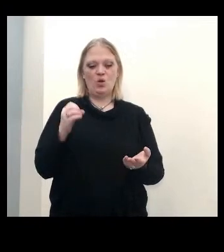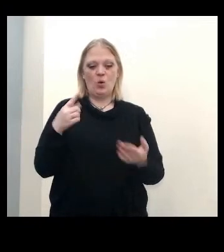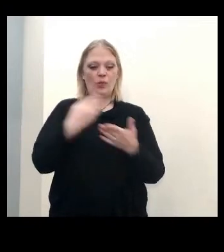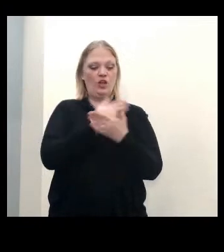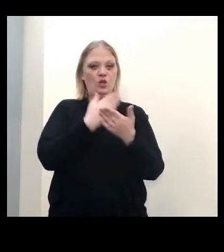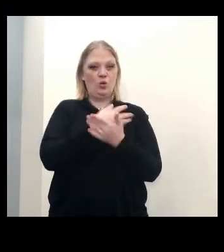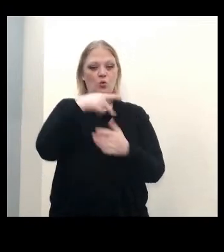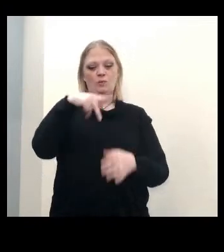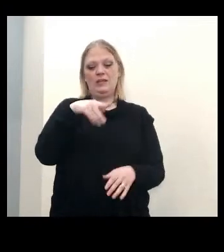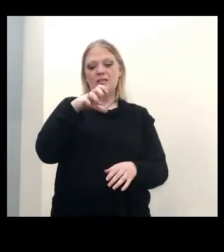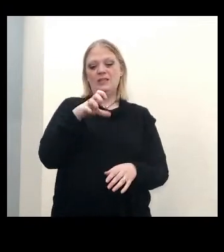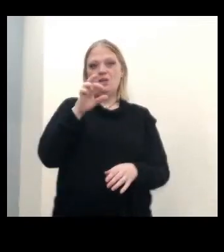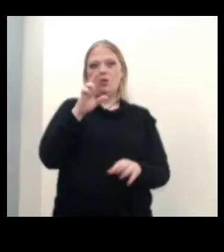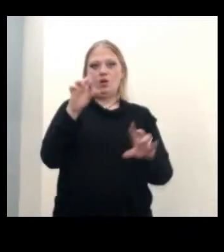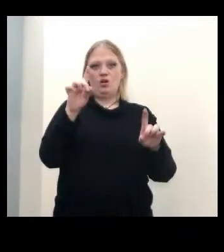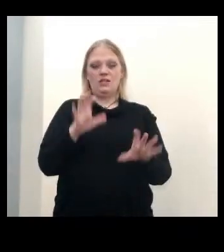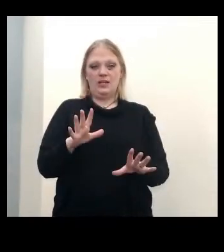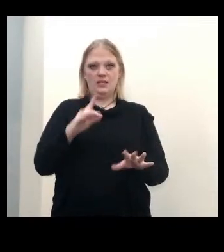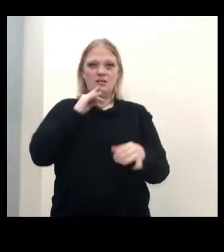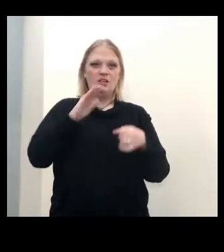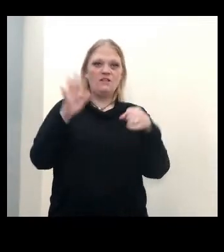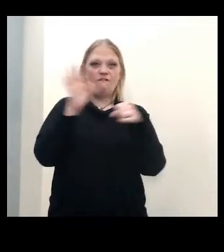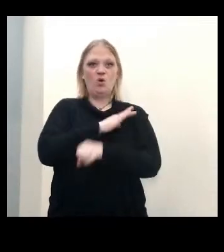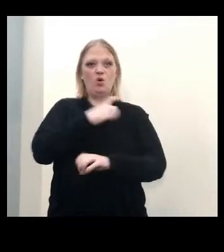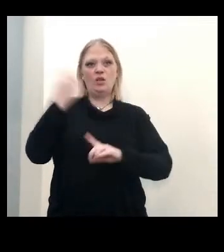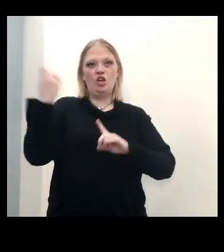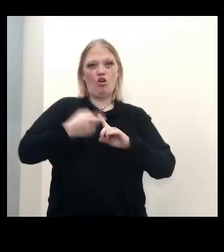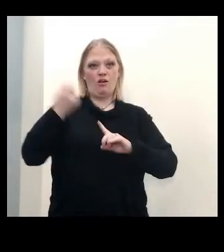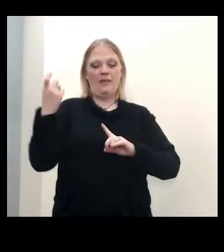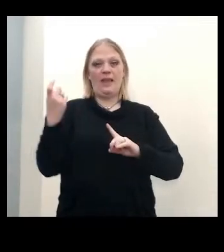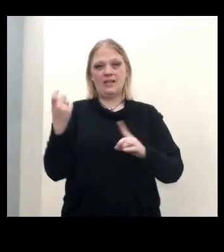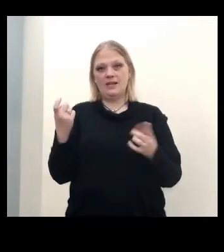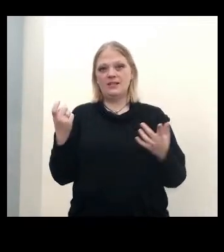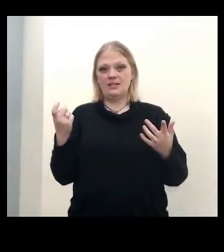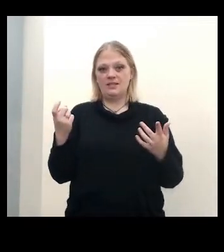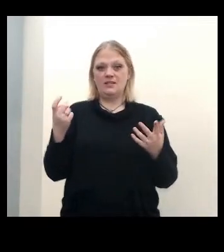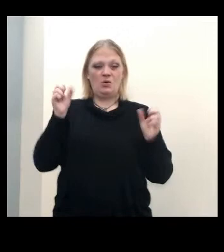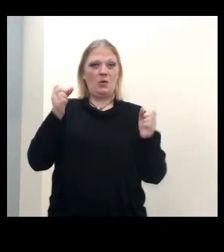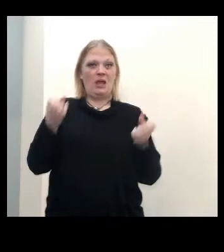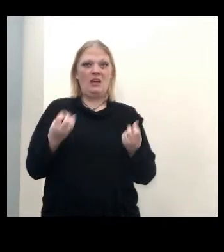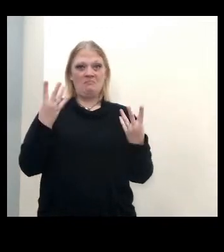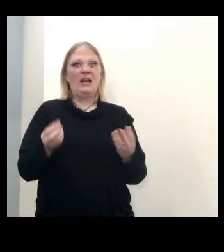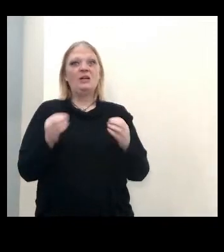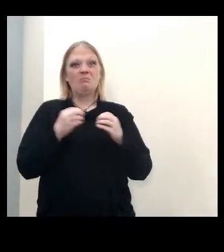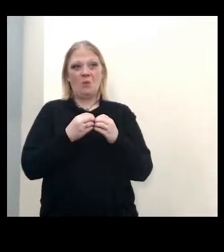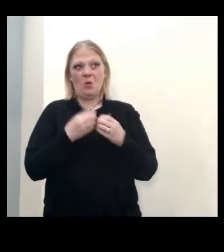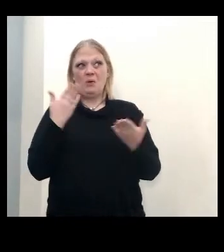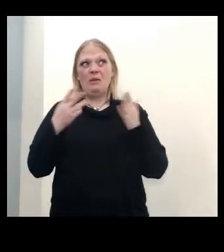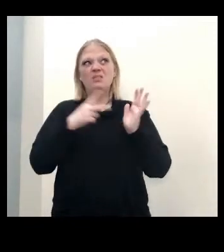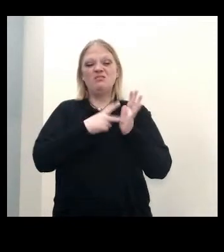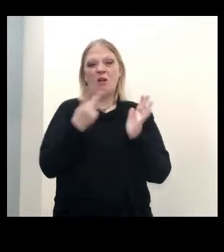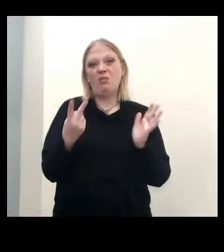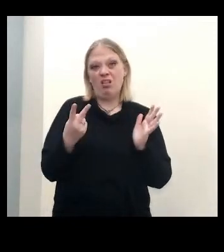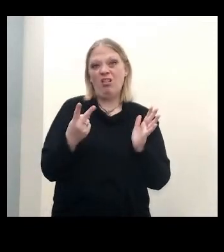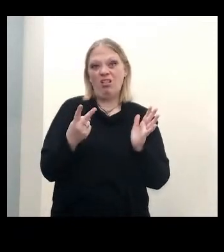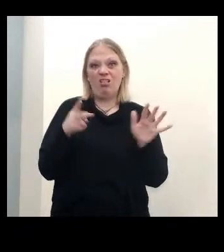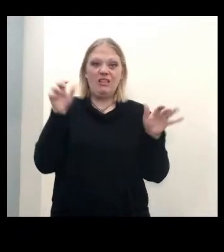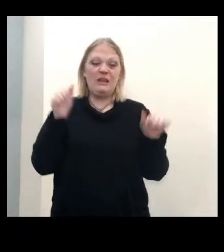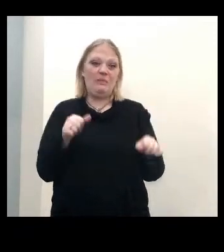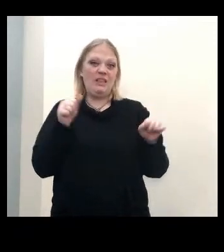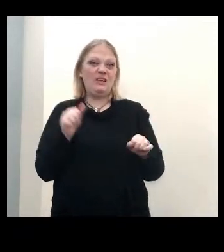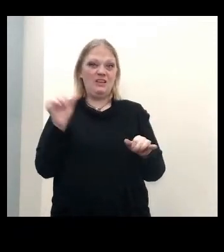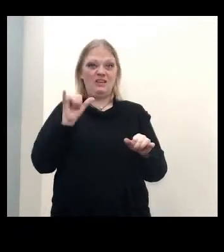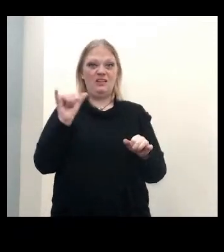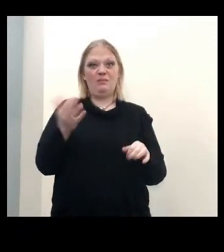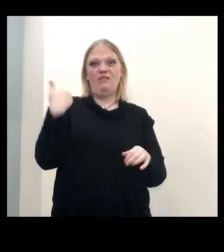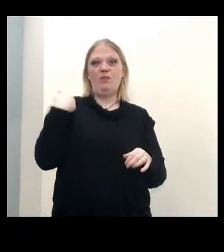new PCR test is fully automated, and so we can do many more, maybe even double what we were able to do